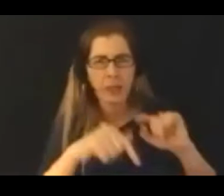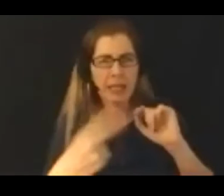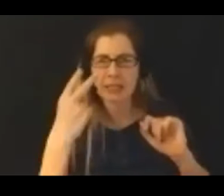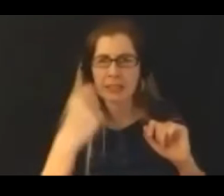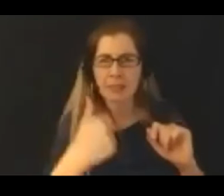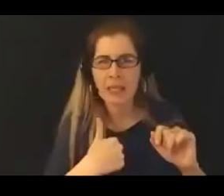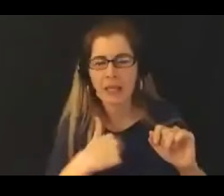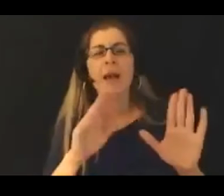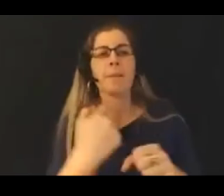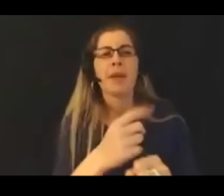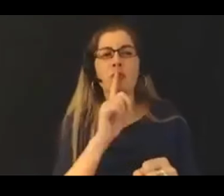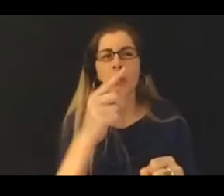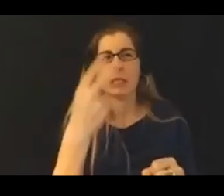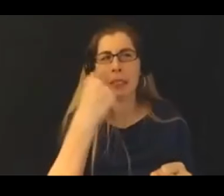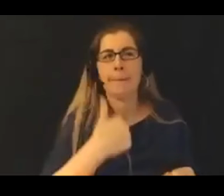I'm doing.